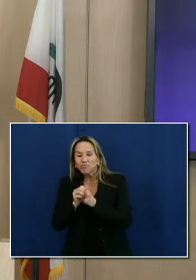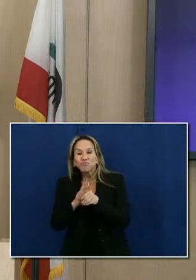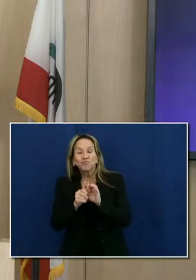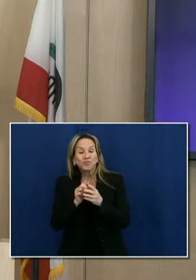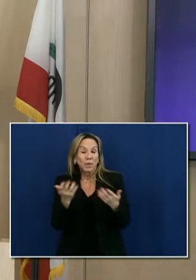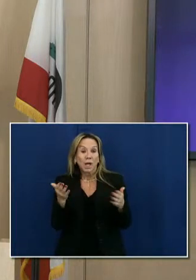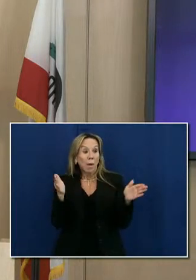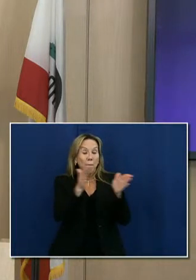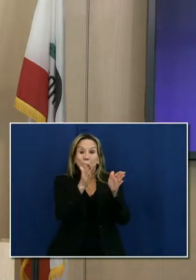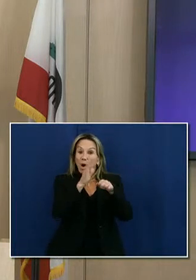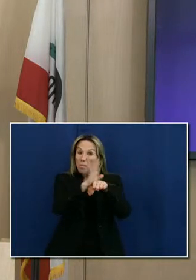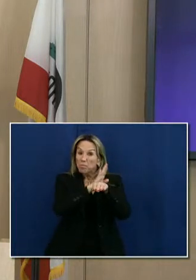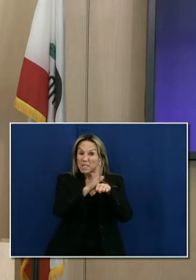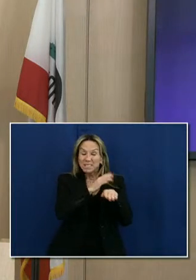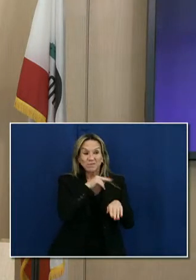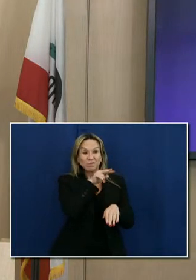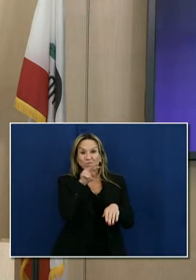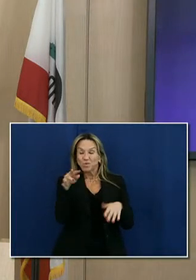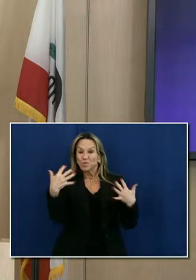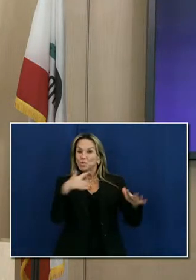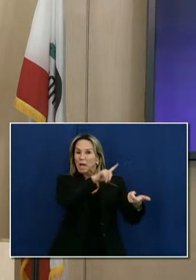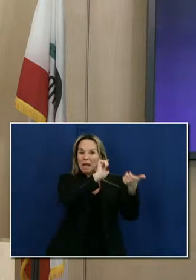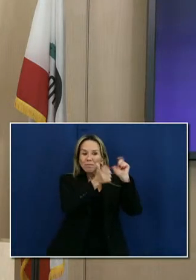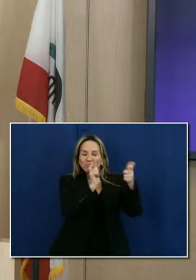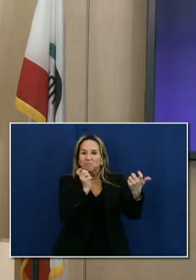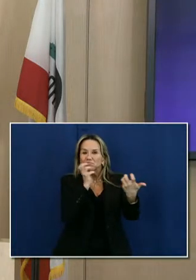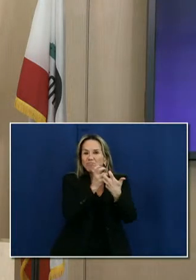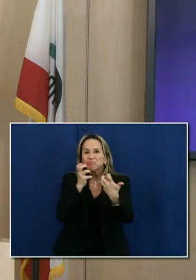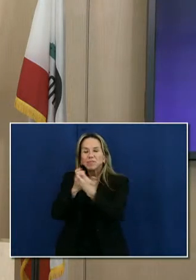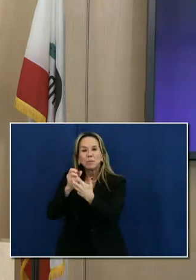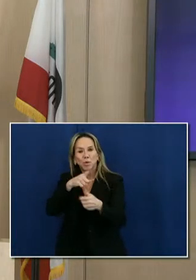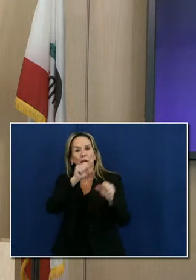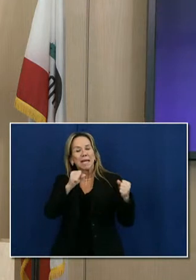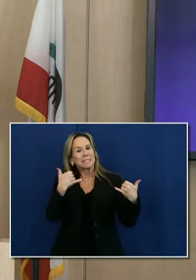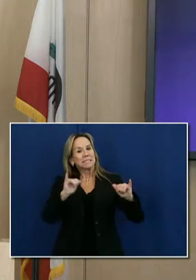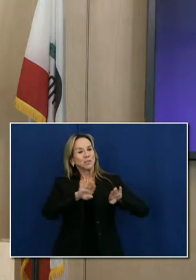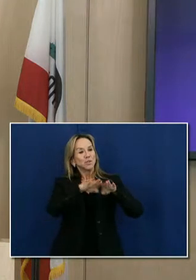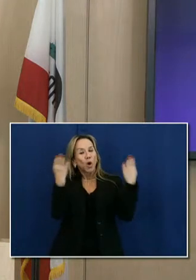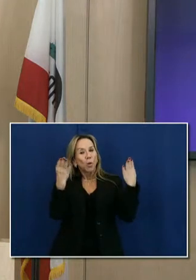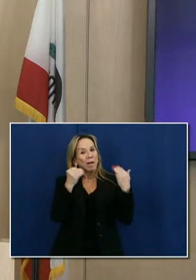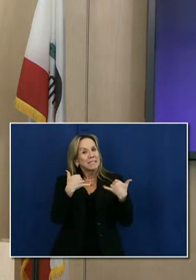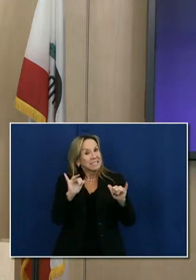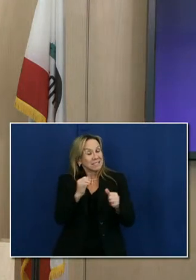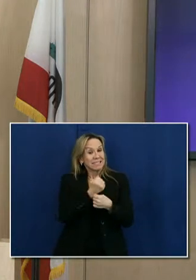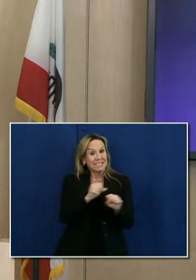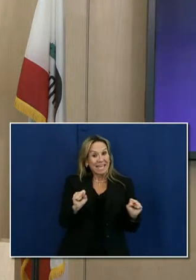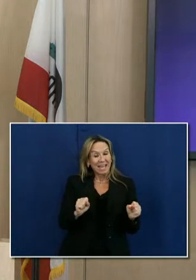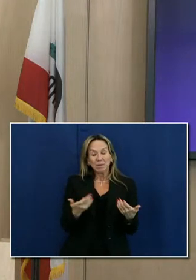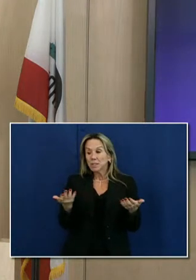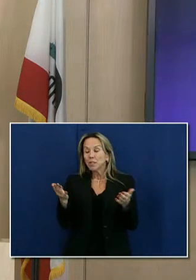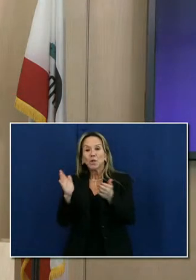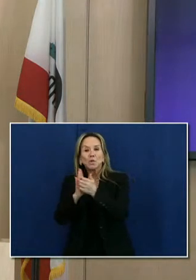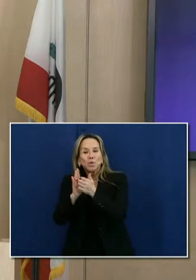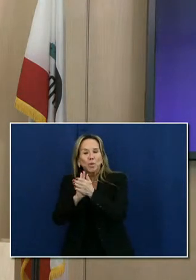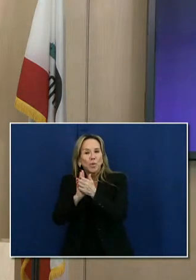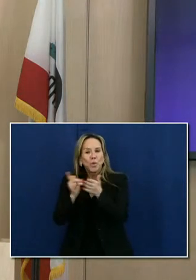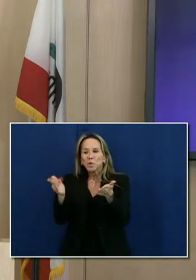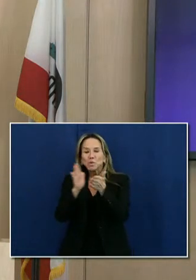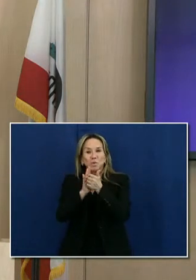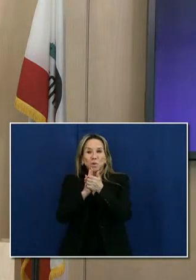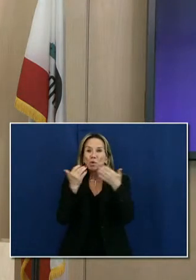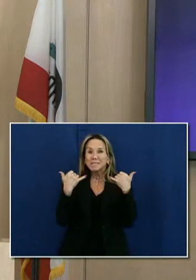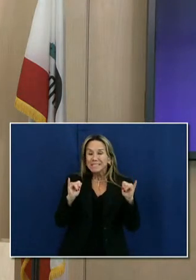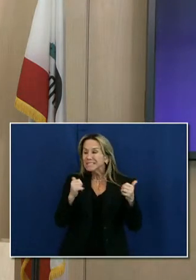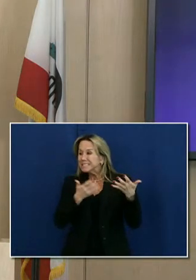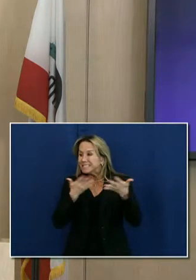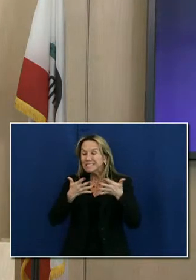adapting their operations to be safe, the families that are avoiding gatherings, the schools that are fighting to try and get kids